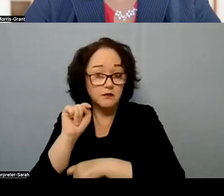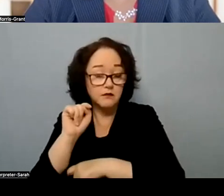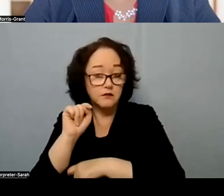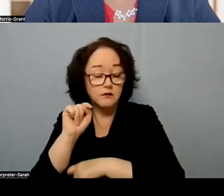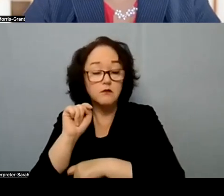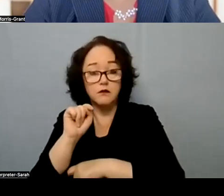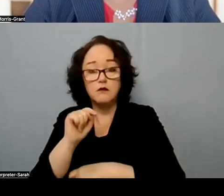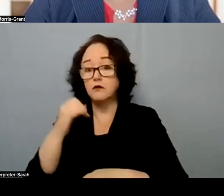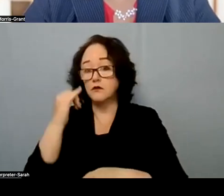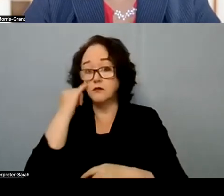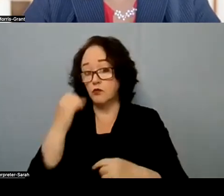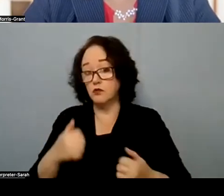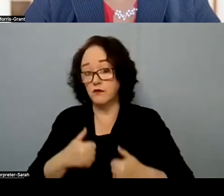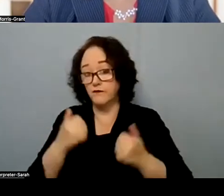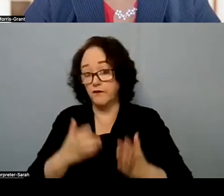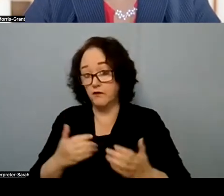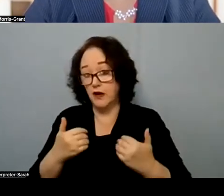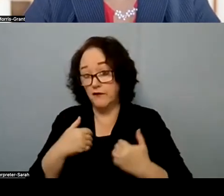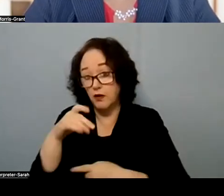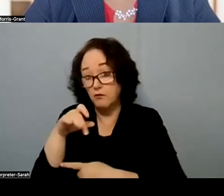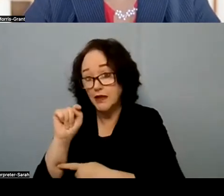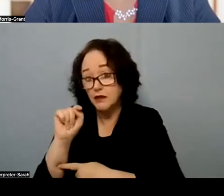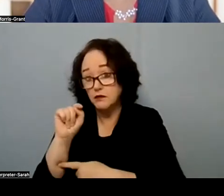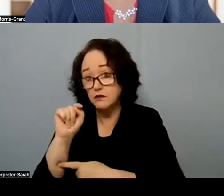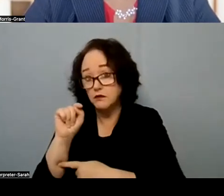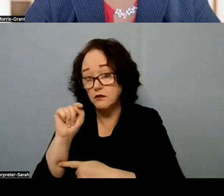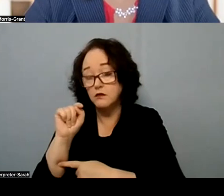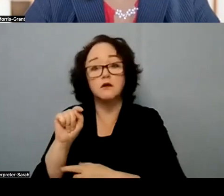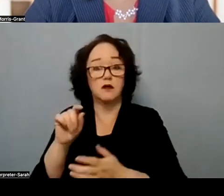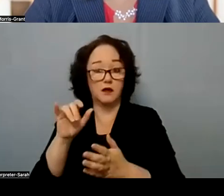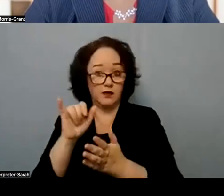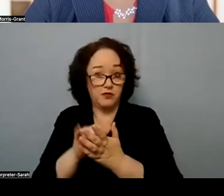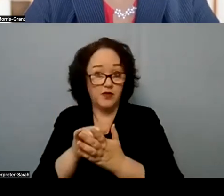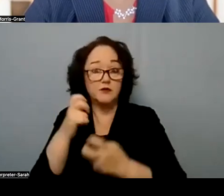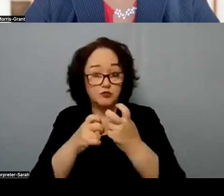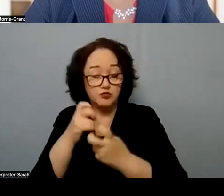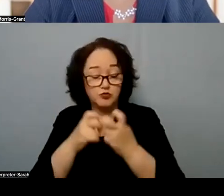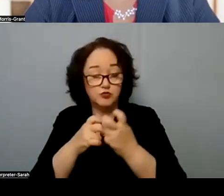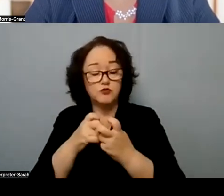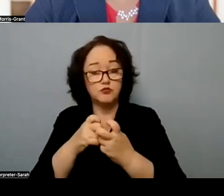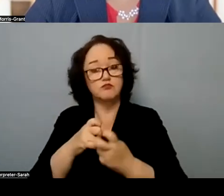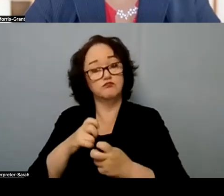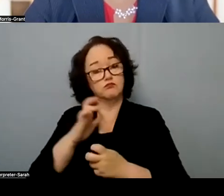pets? That is an issue I ran into when I was trying to escape. Are there programs that